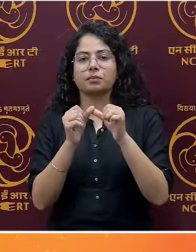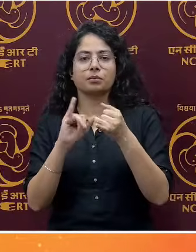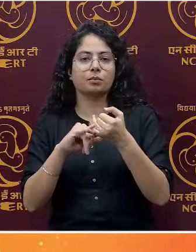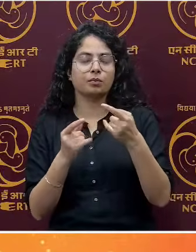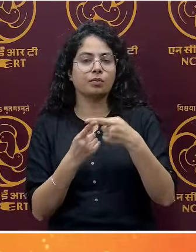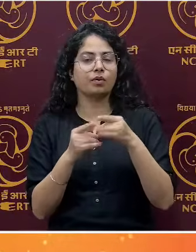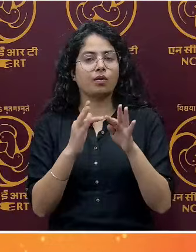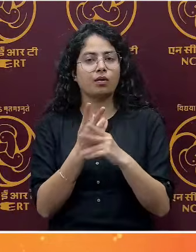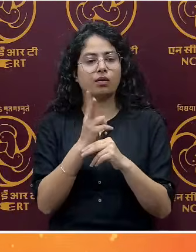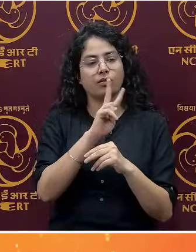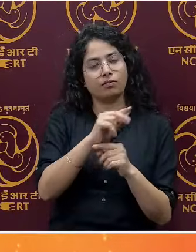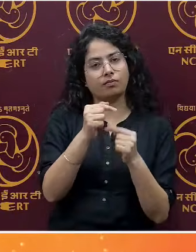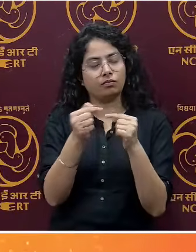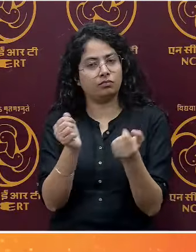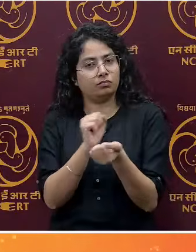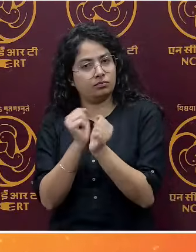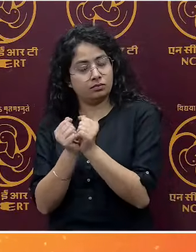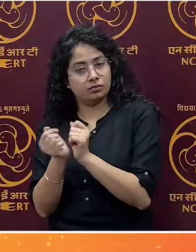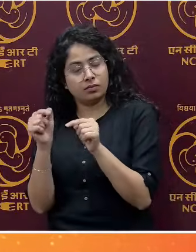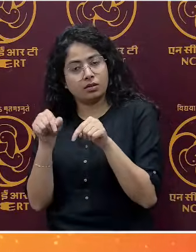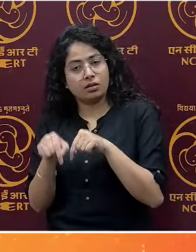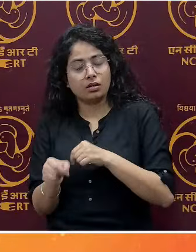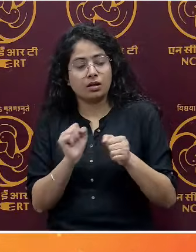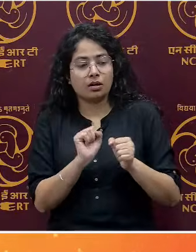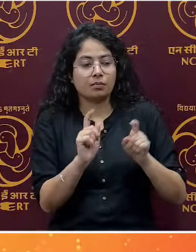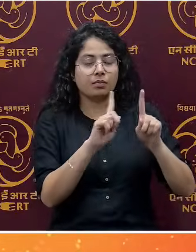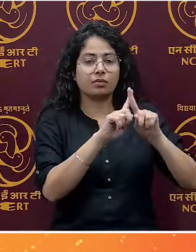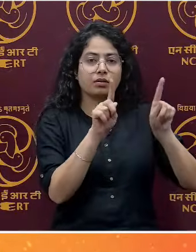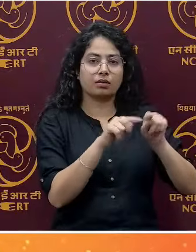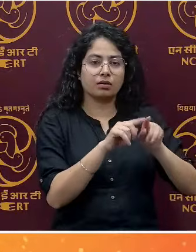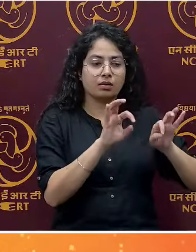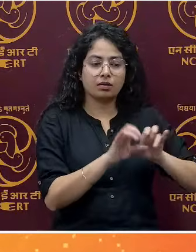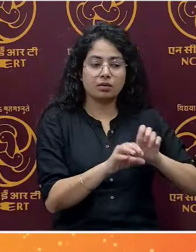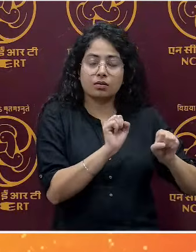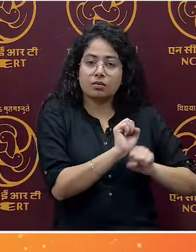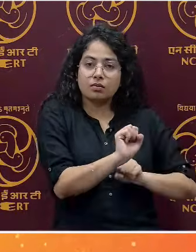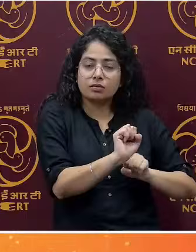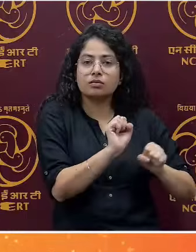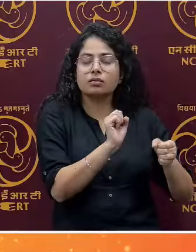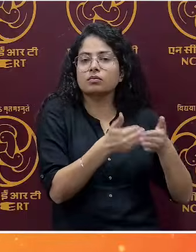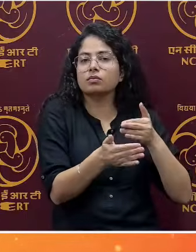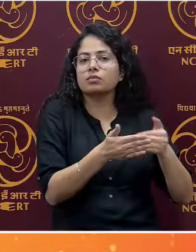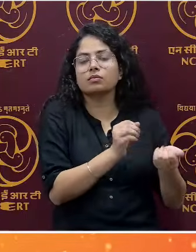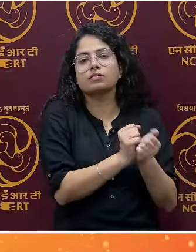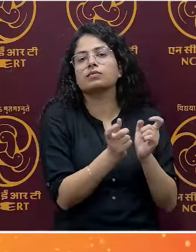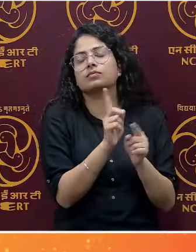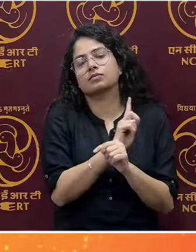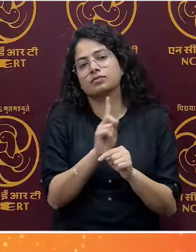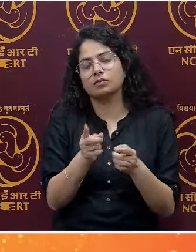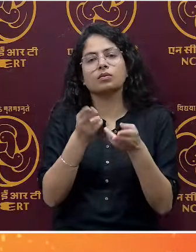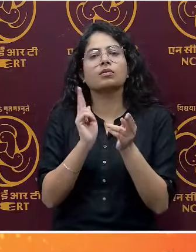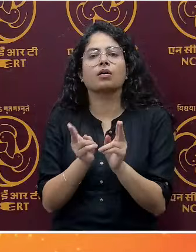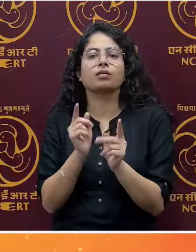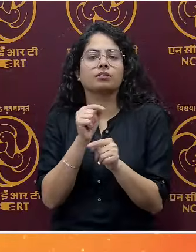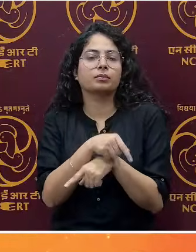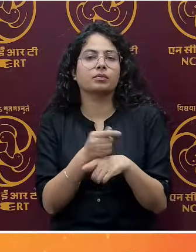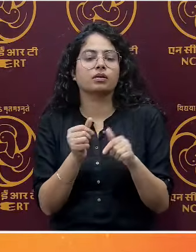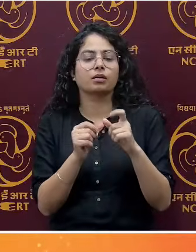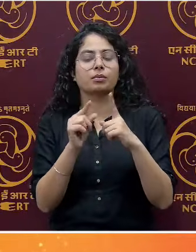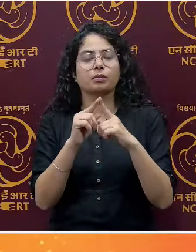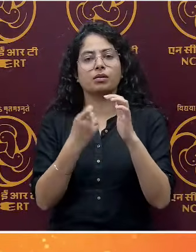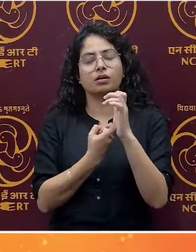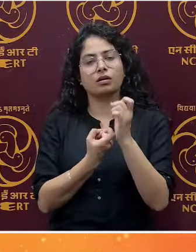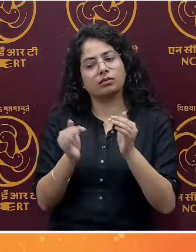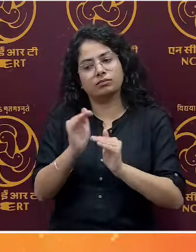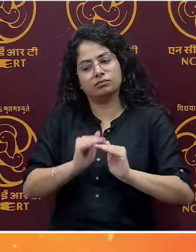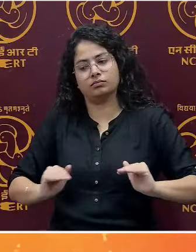the variables and values. It is not going to reflect in our computer system. And generally it is a, you know, apprehension of all the